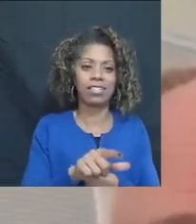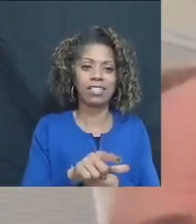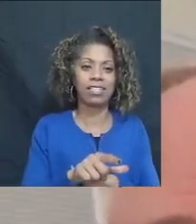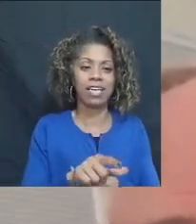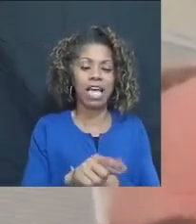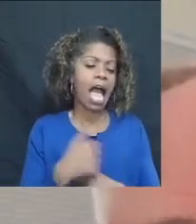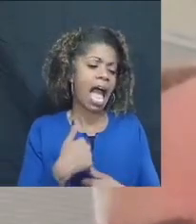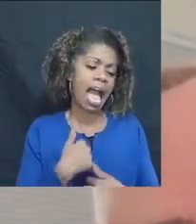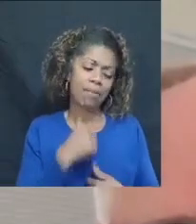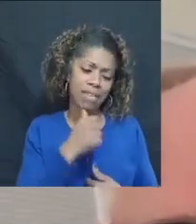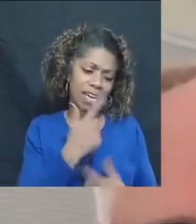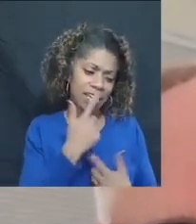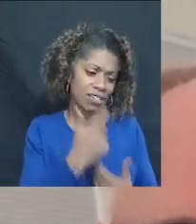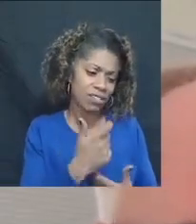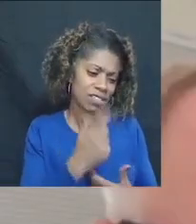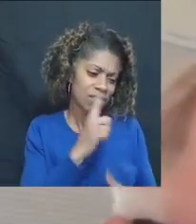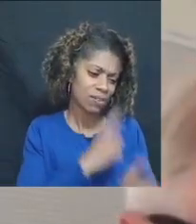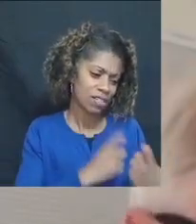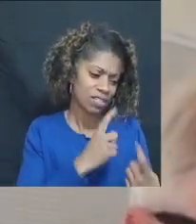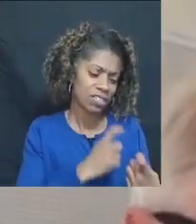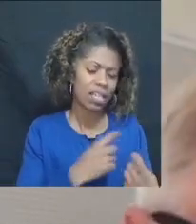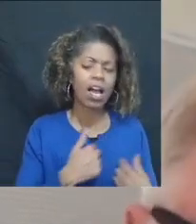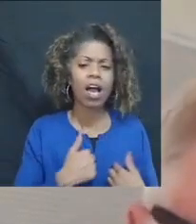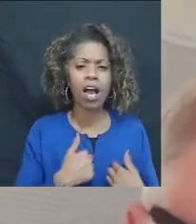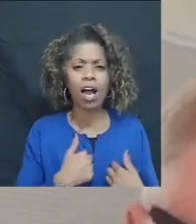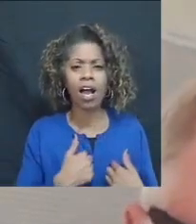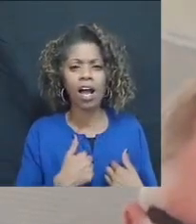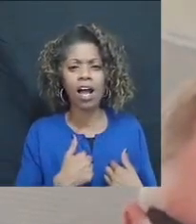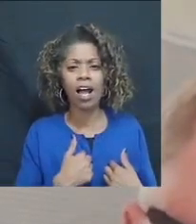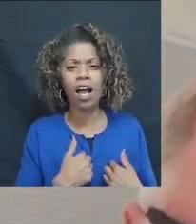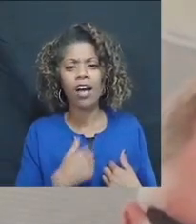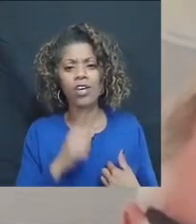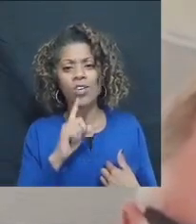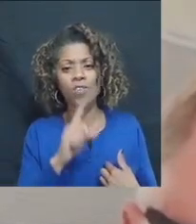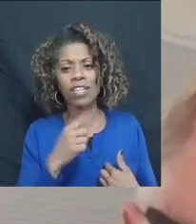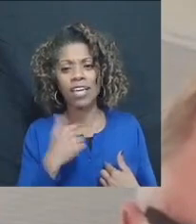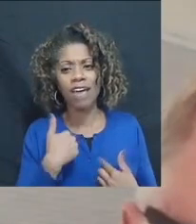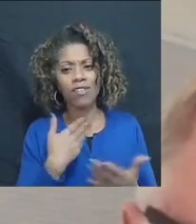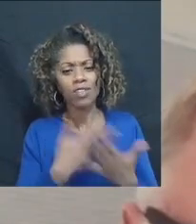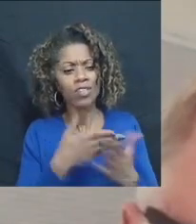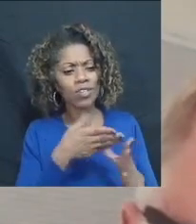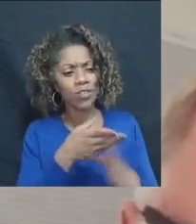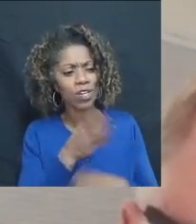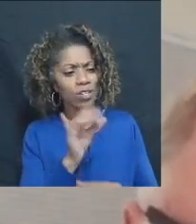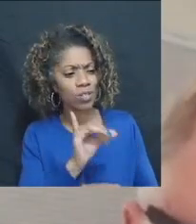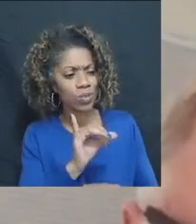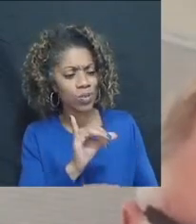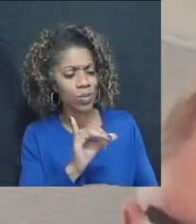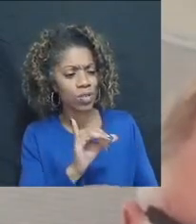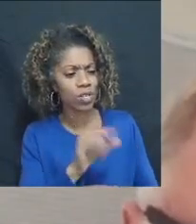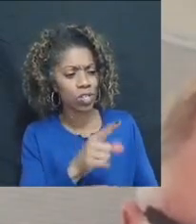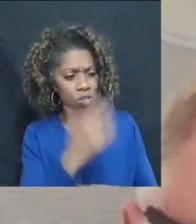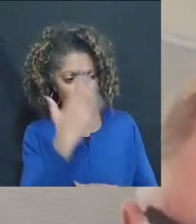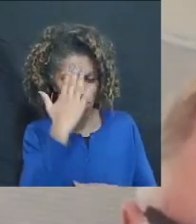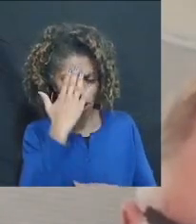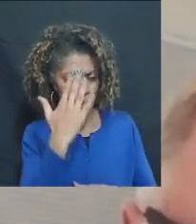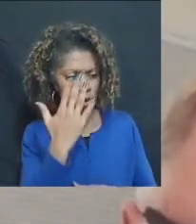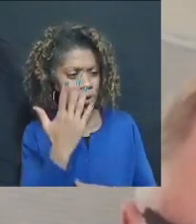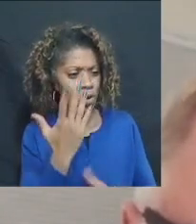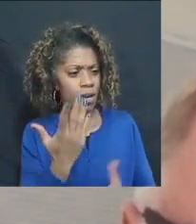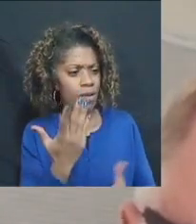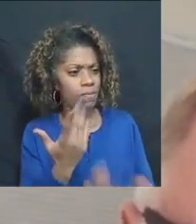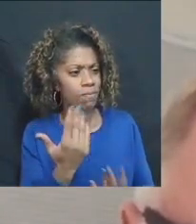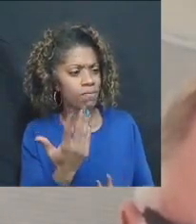as interesting, but go ahead. Well, you've had a remarkable career, and best I can tell, you've basically had